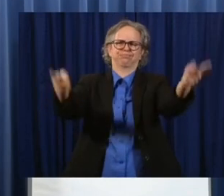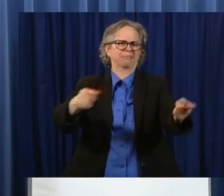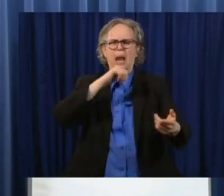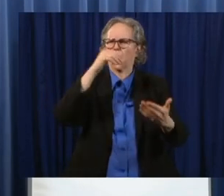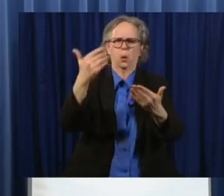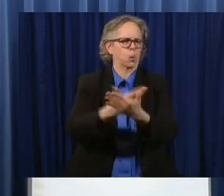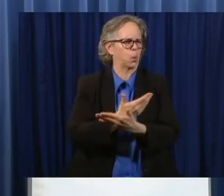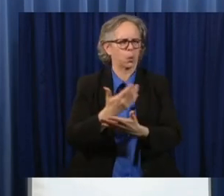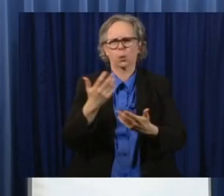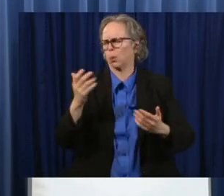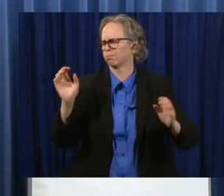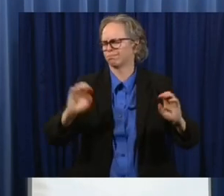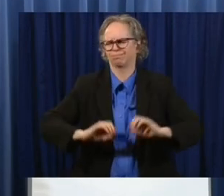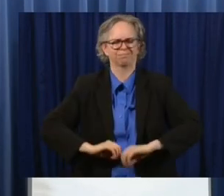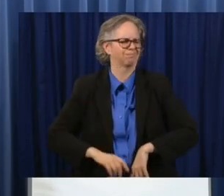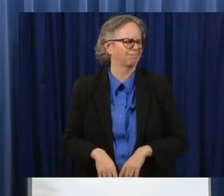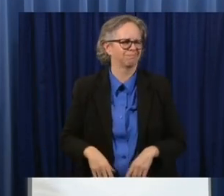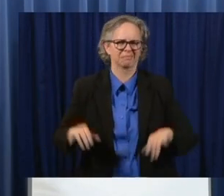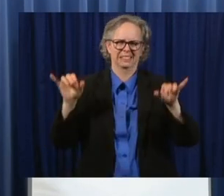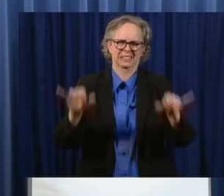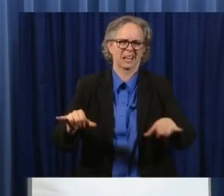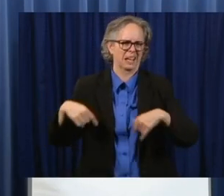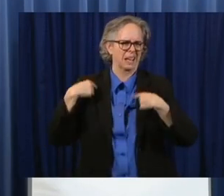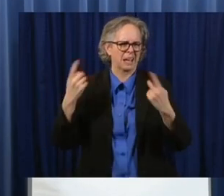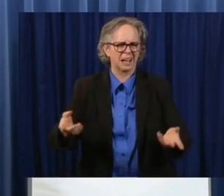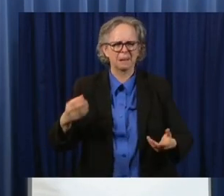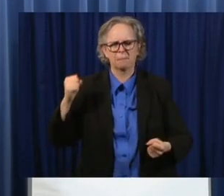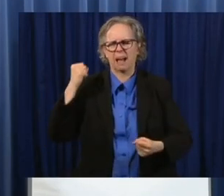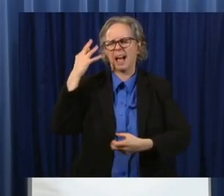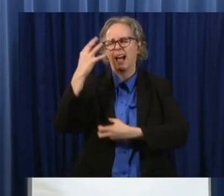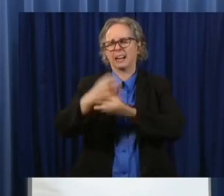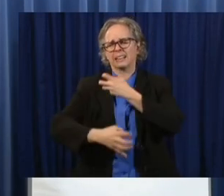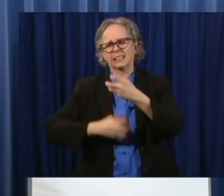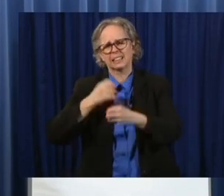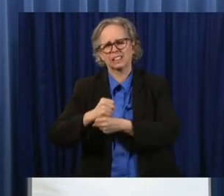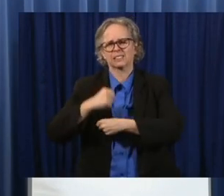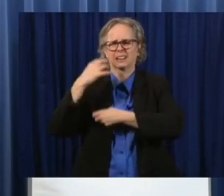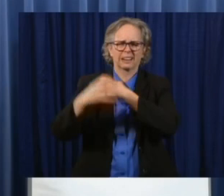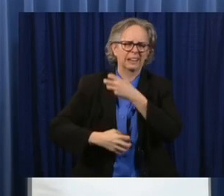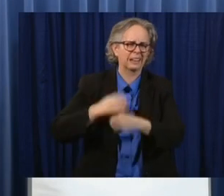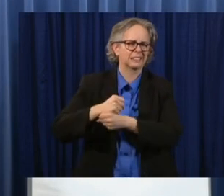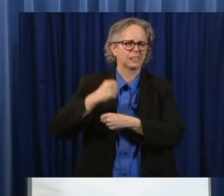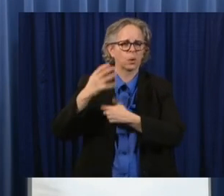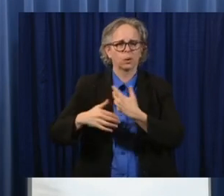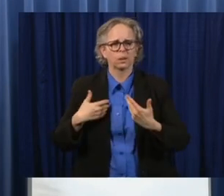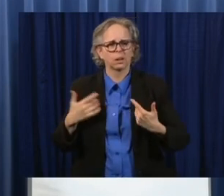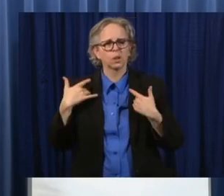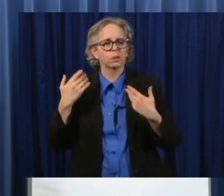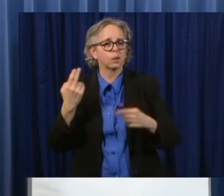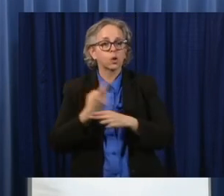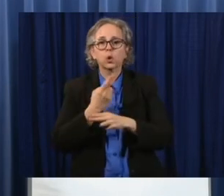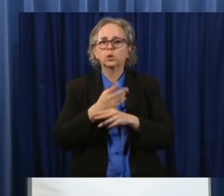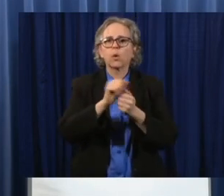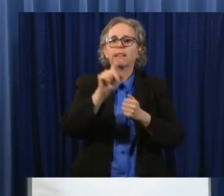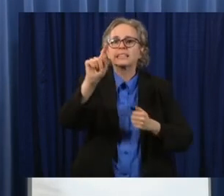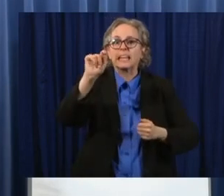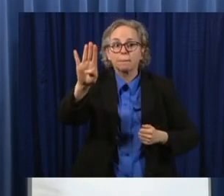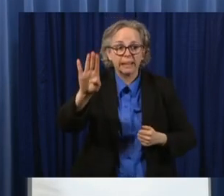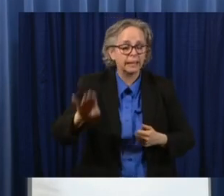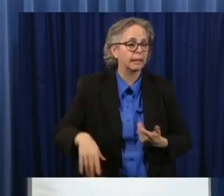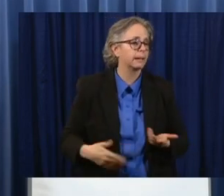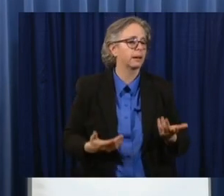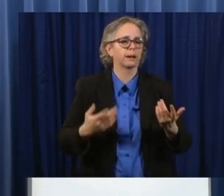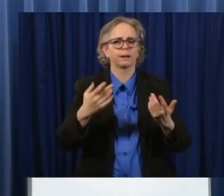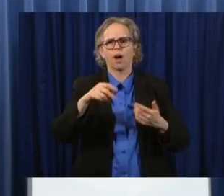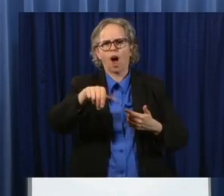for decades with a variety of infectious diseases. We do this regularly with tuberculosis and other kinds of infectious diseases that are of great public